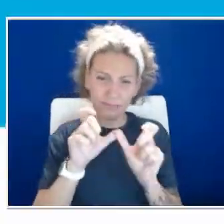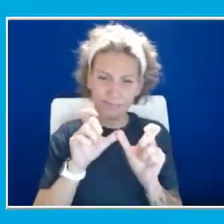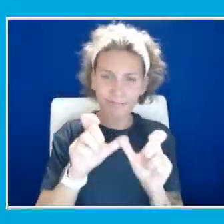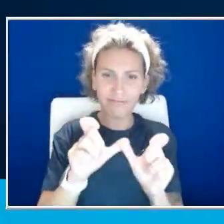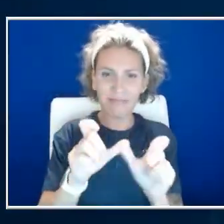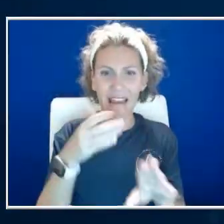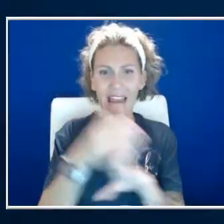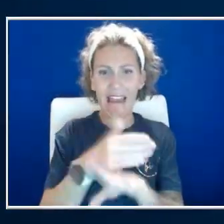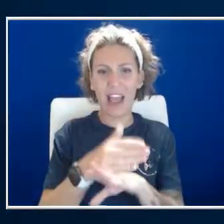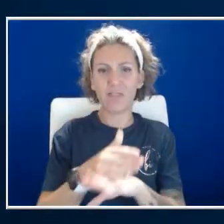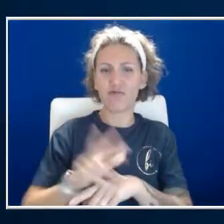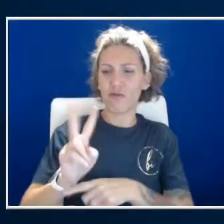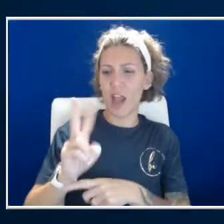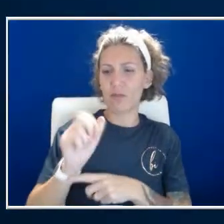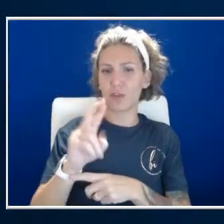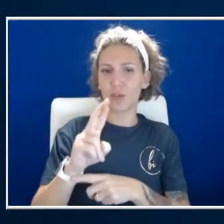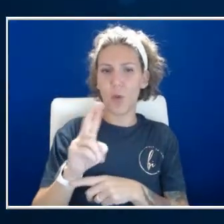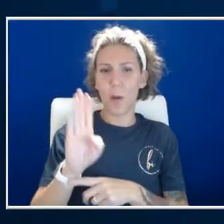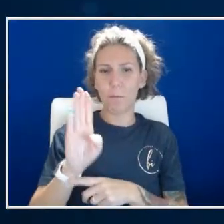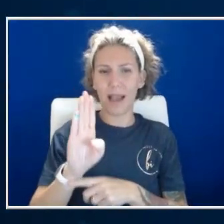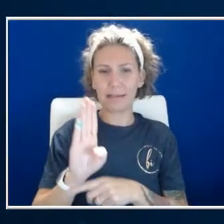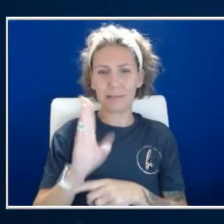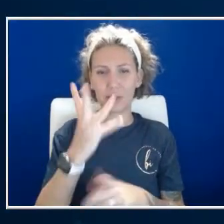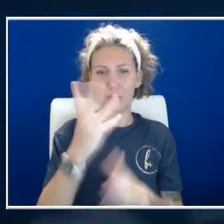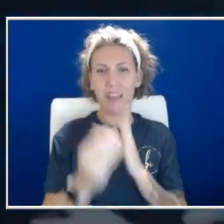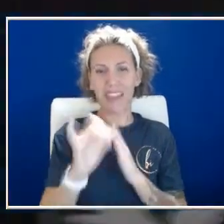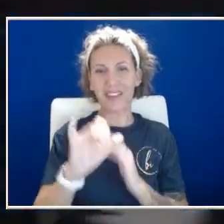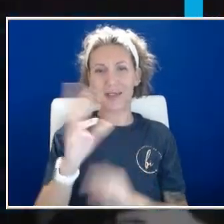is gone. That's Wednesday at 8.